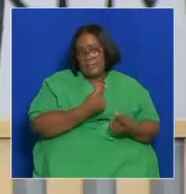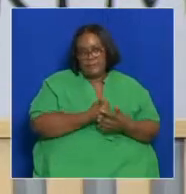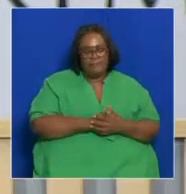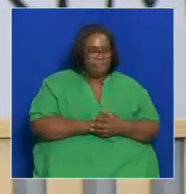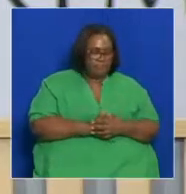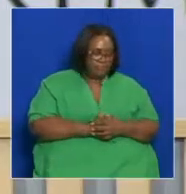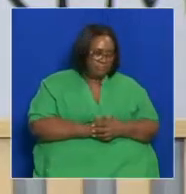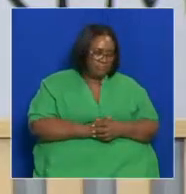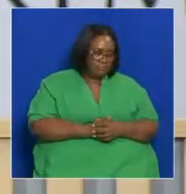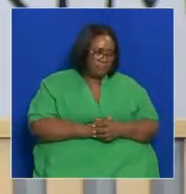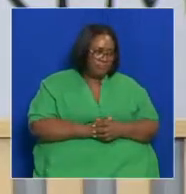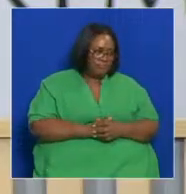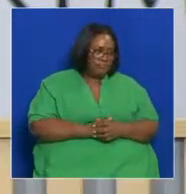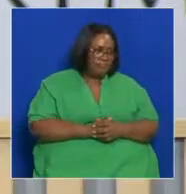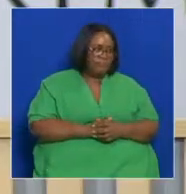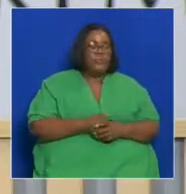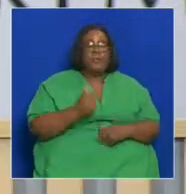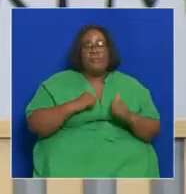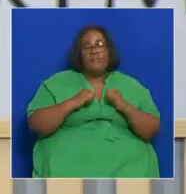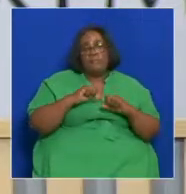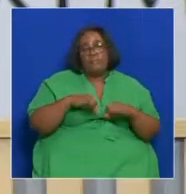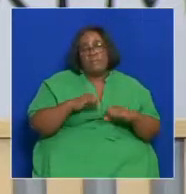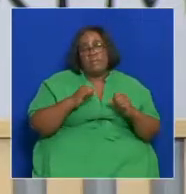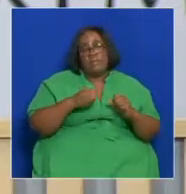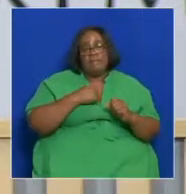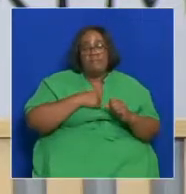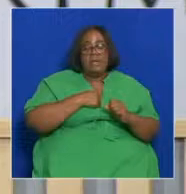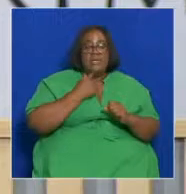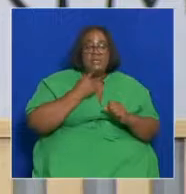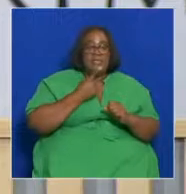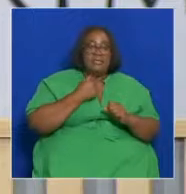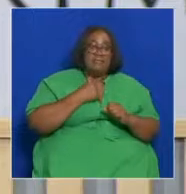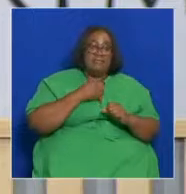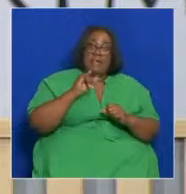My performance agreement provides that I must advise the ID.